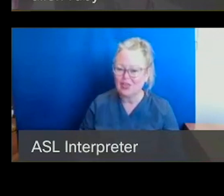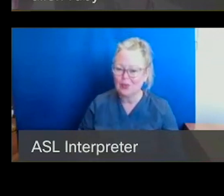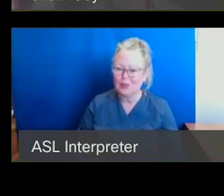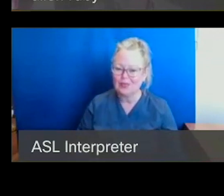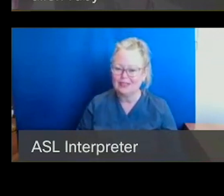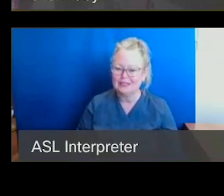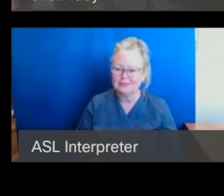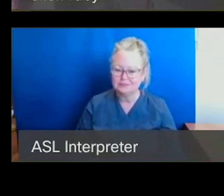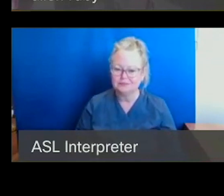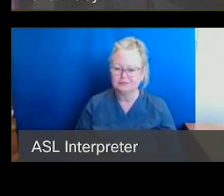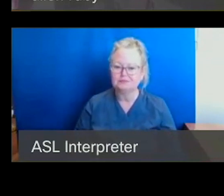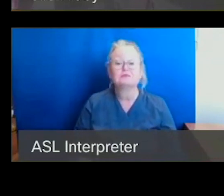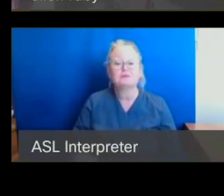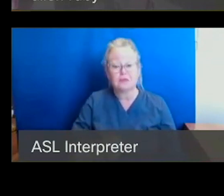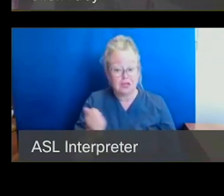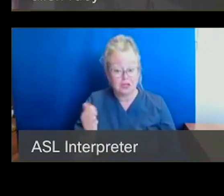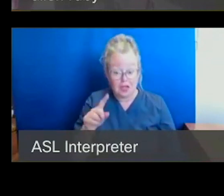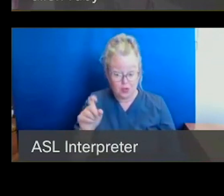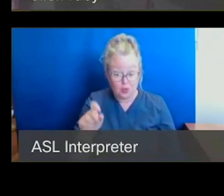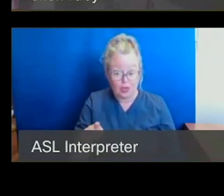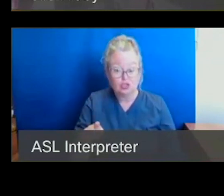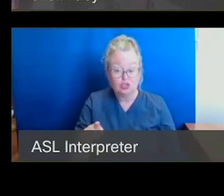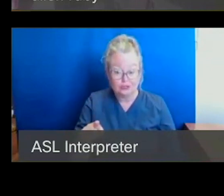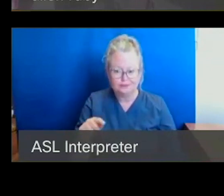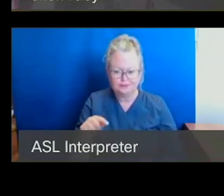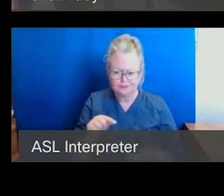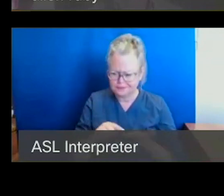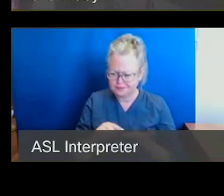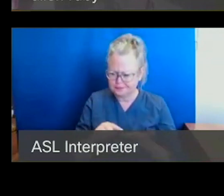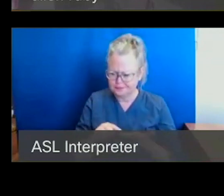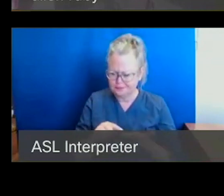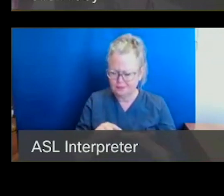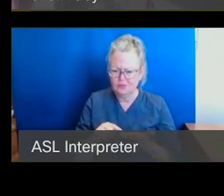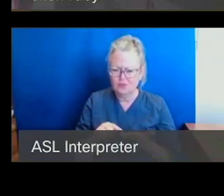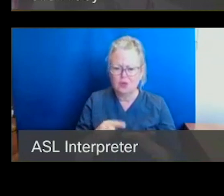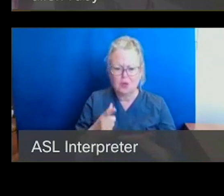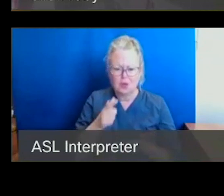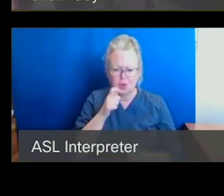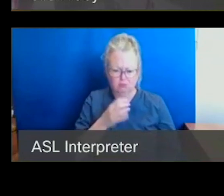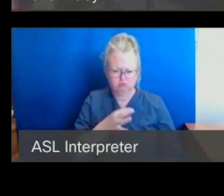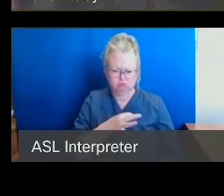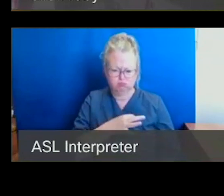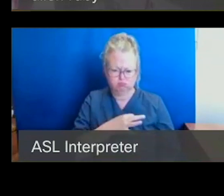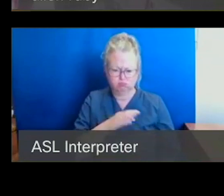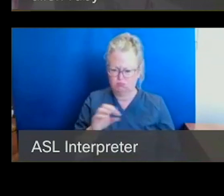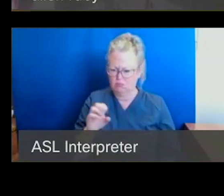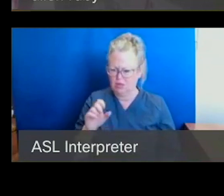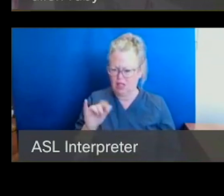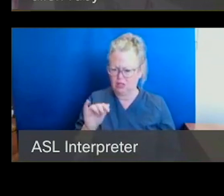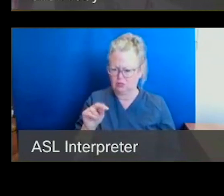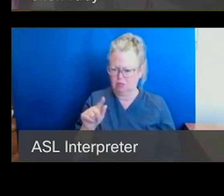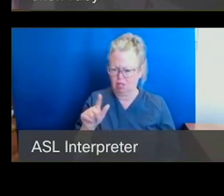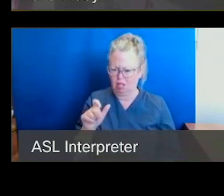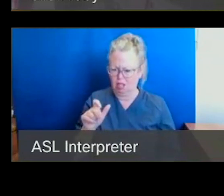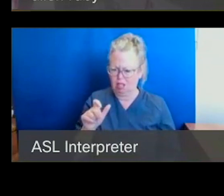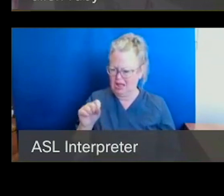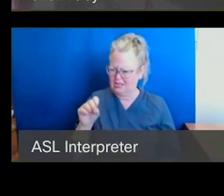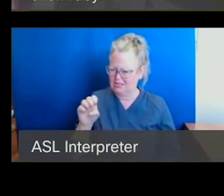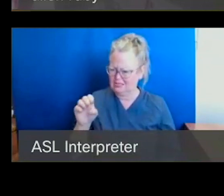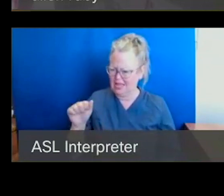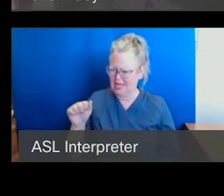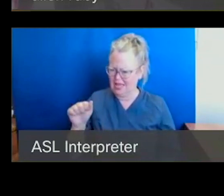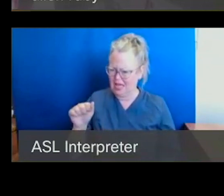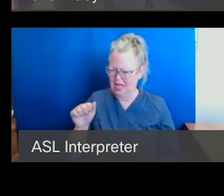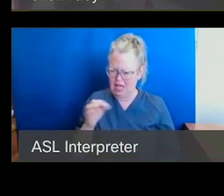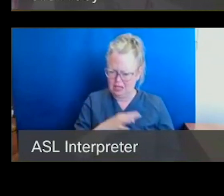Another question here is this is a question about eligibility for SEAs.